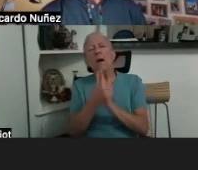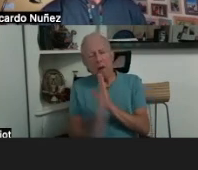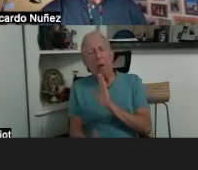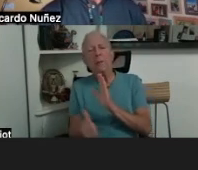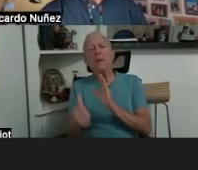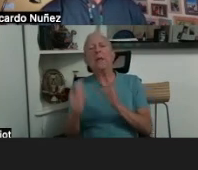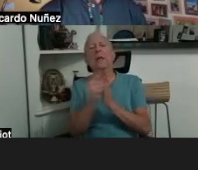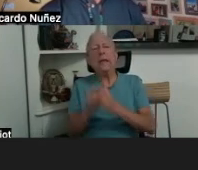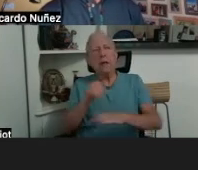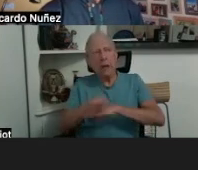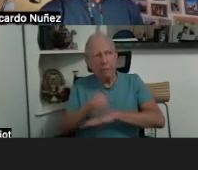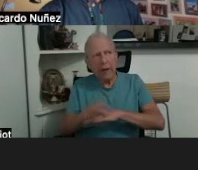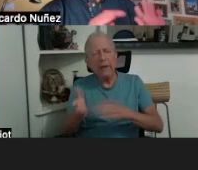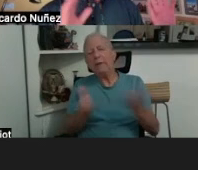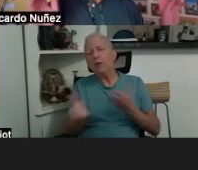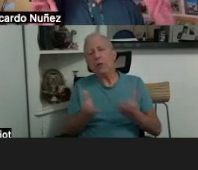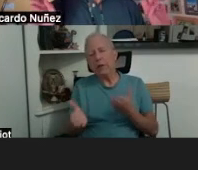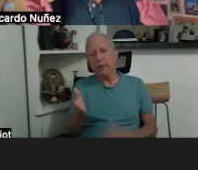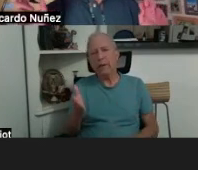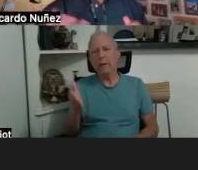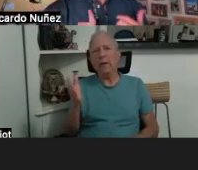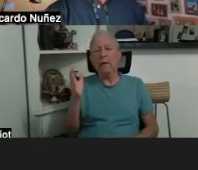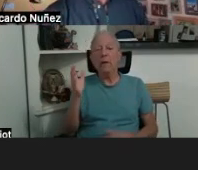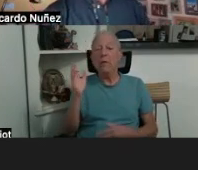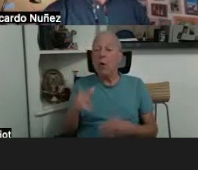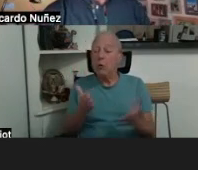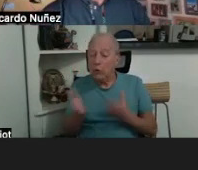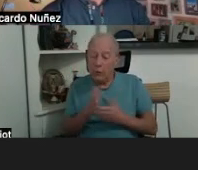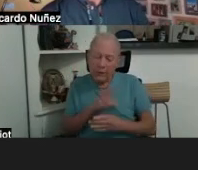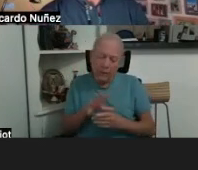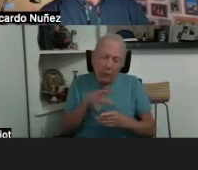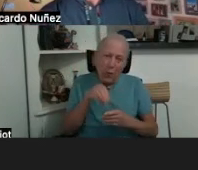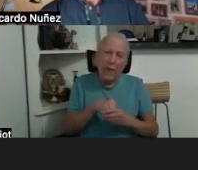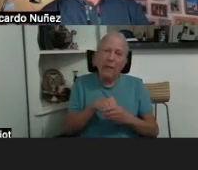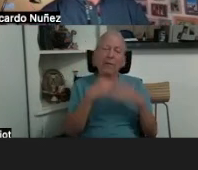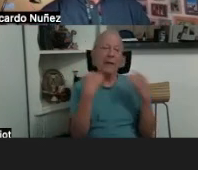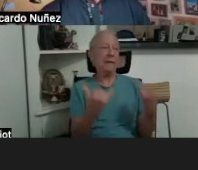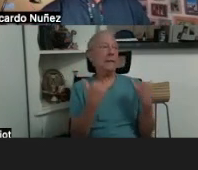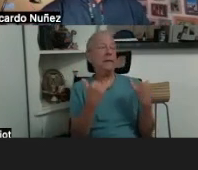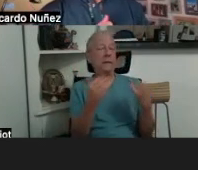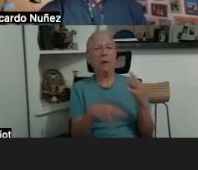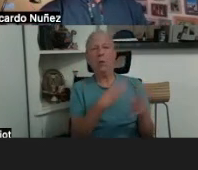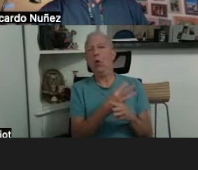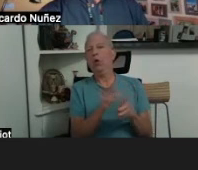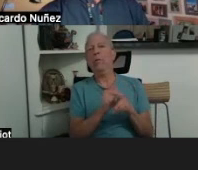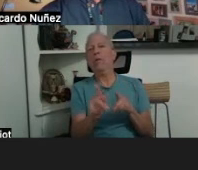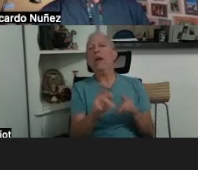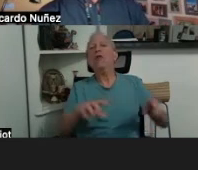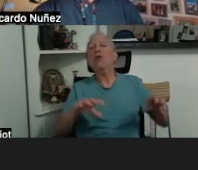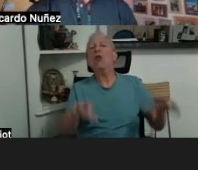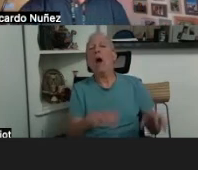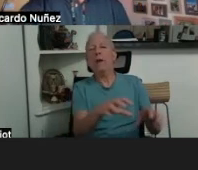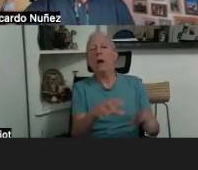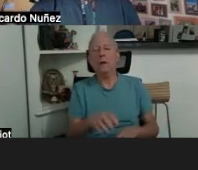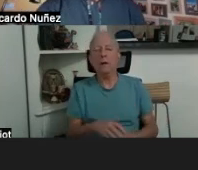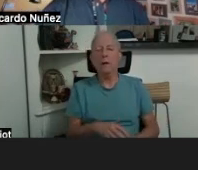legal services that are within the existing rules of professional conduct? So it matters for attorneys